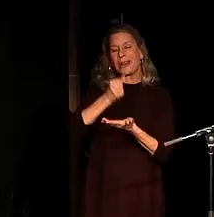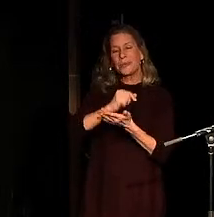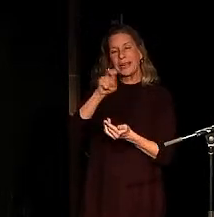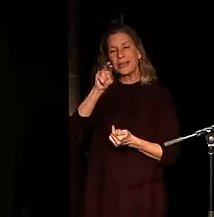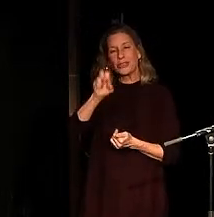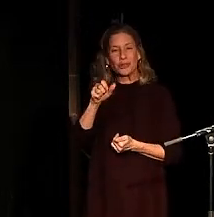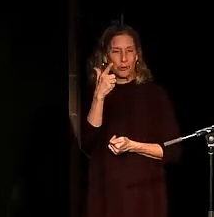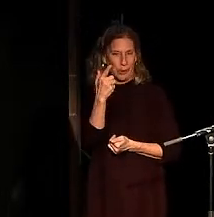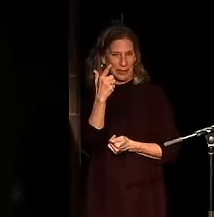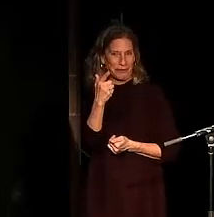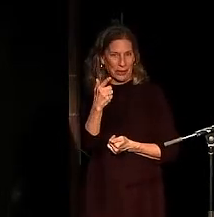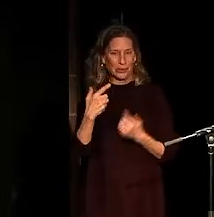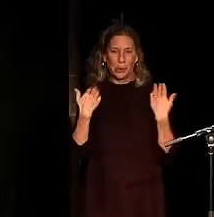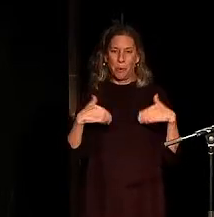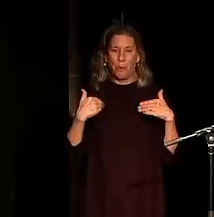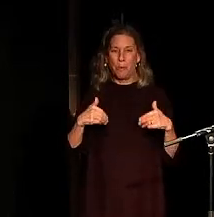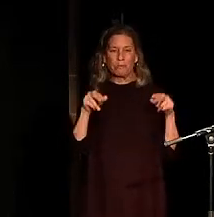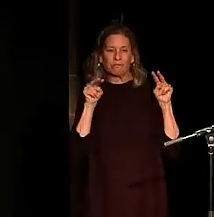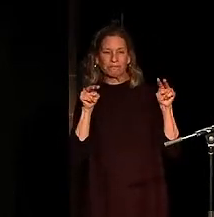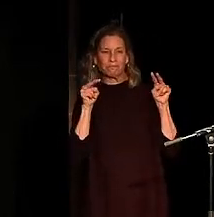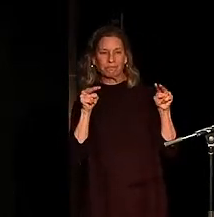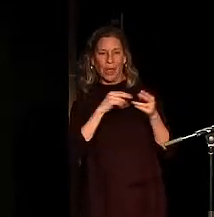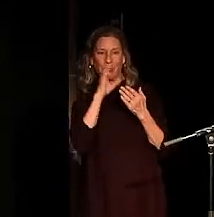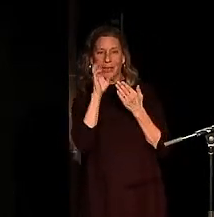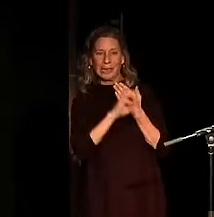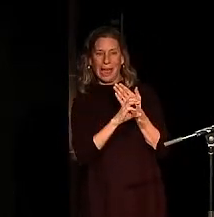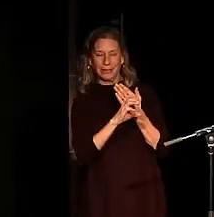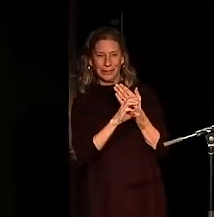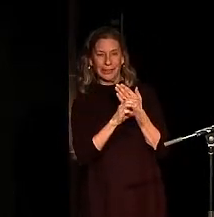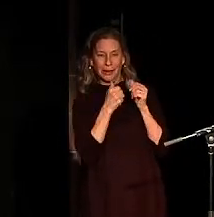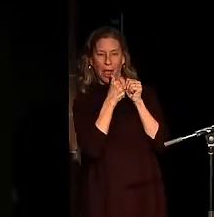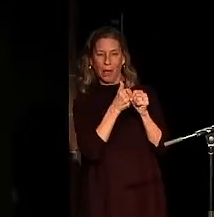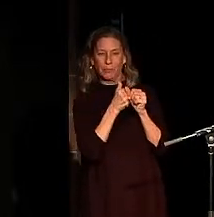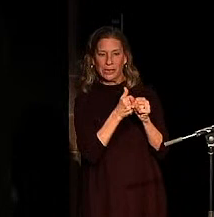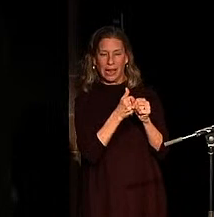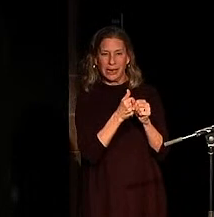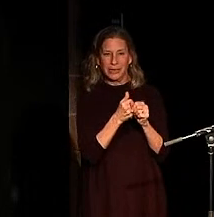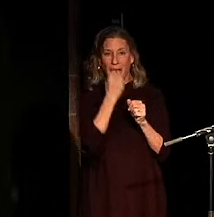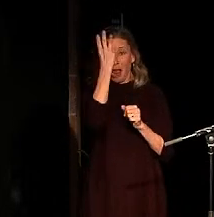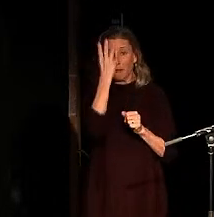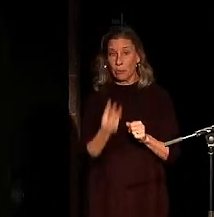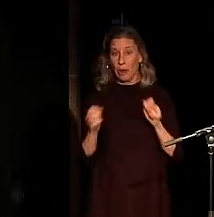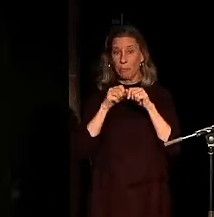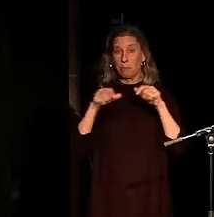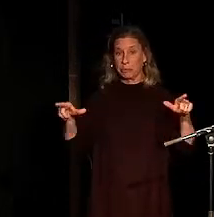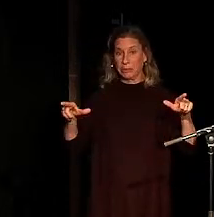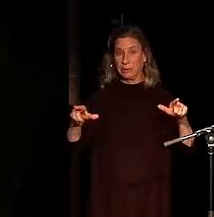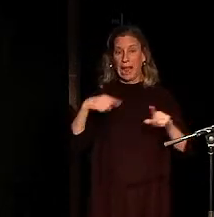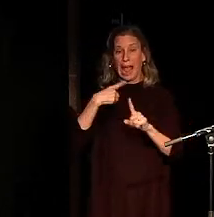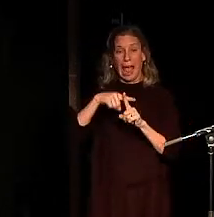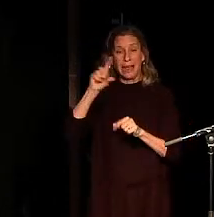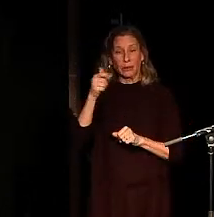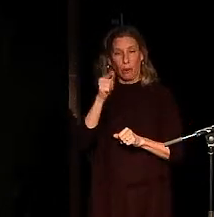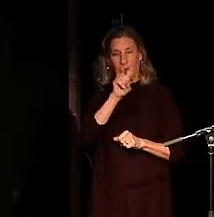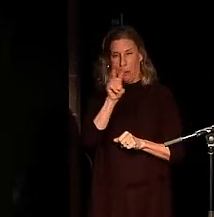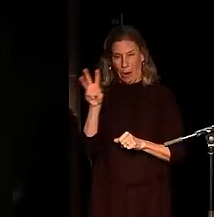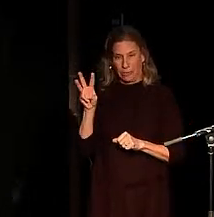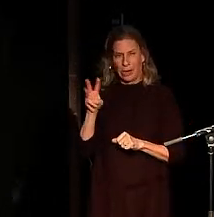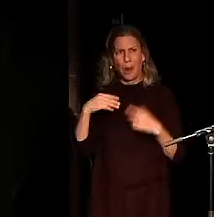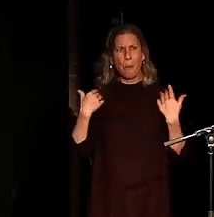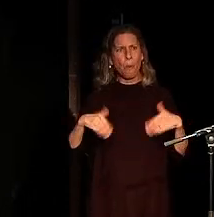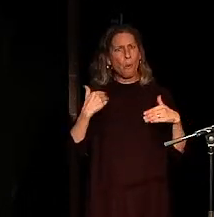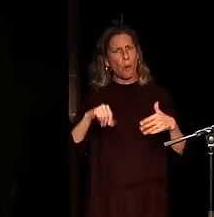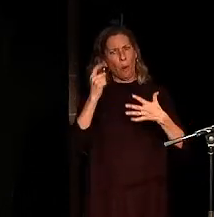That is on the way. So keep an eye on the campus update that is sent every Wednesday and also at LaGuardia website. That's a